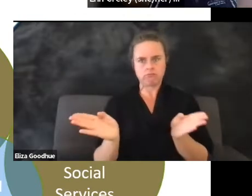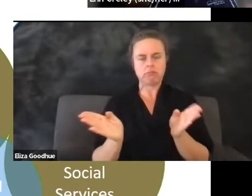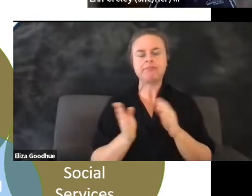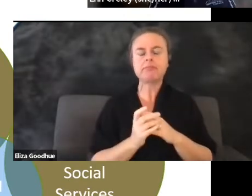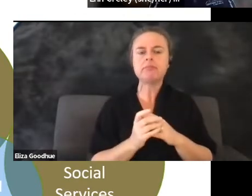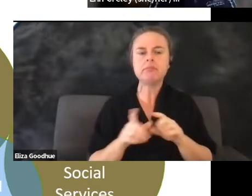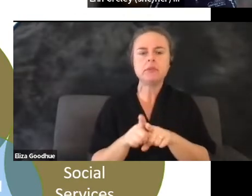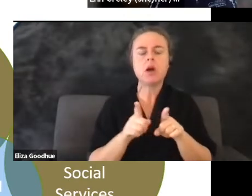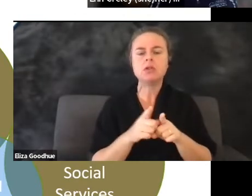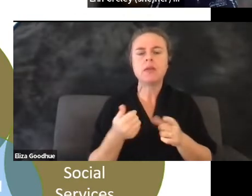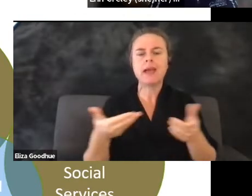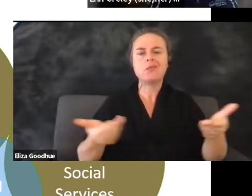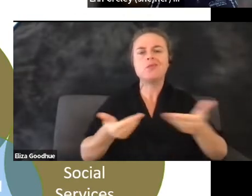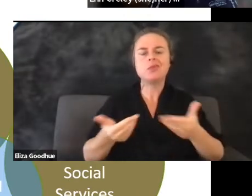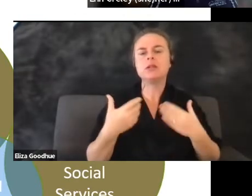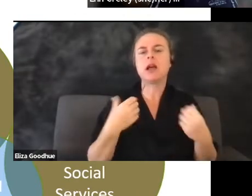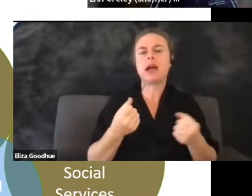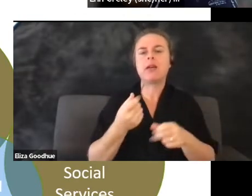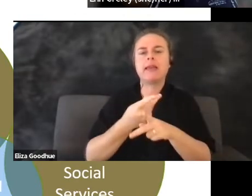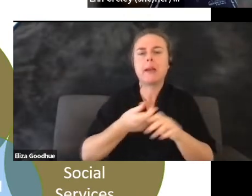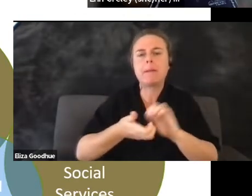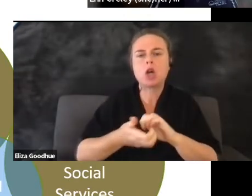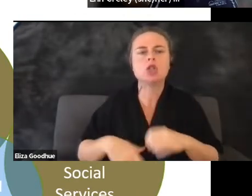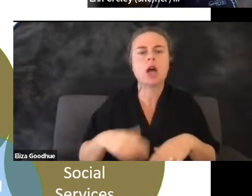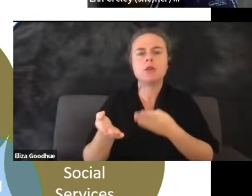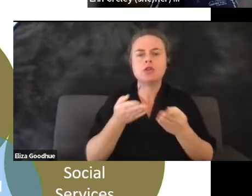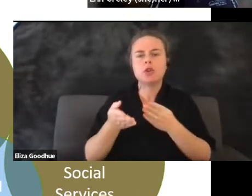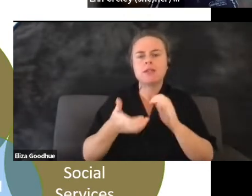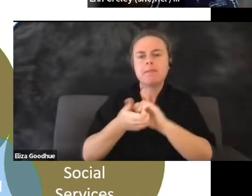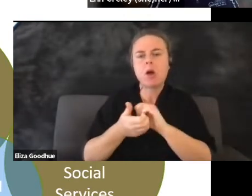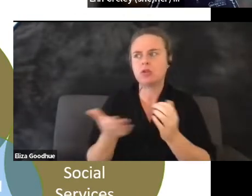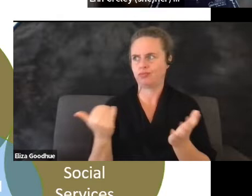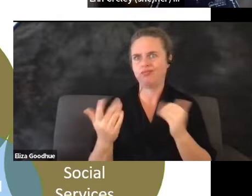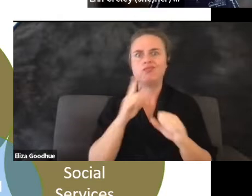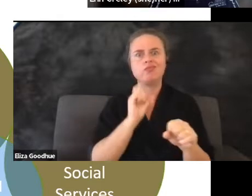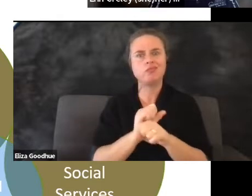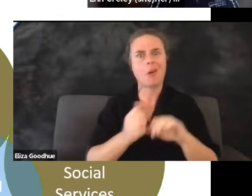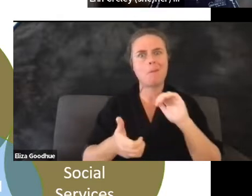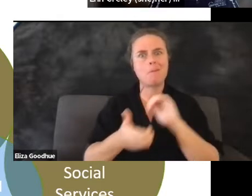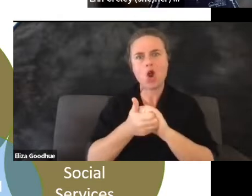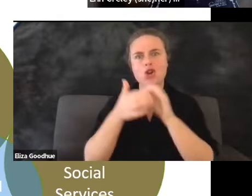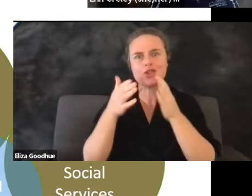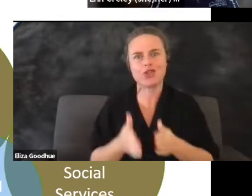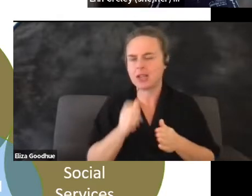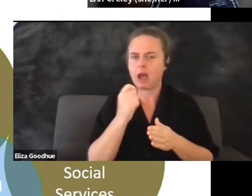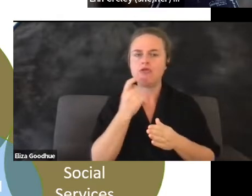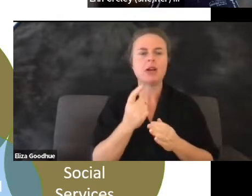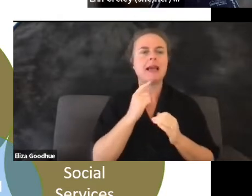the major healthcare and other service partners to be partners and not just individual actors within the